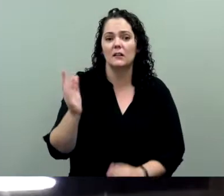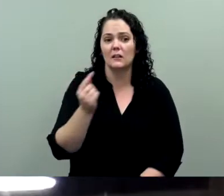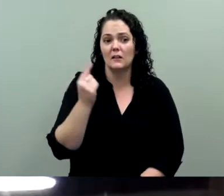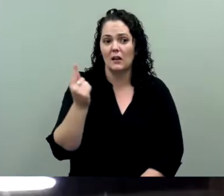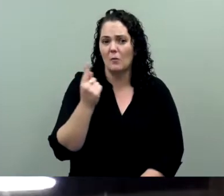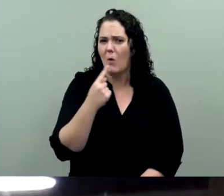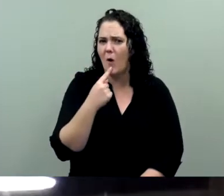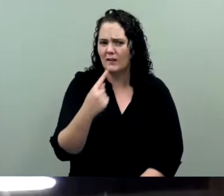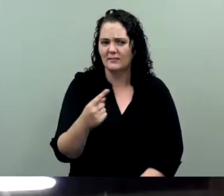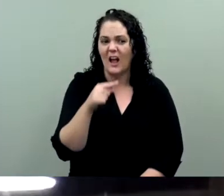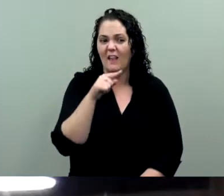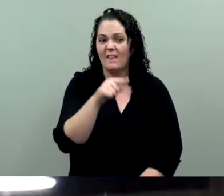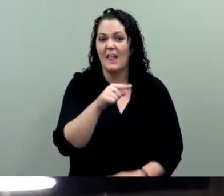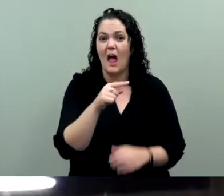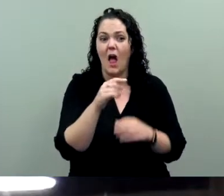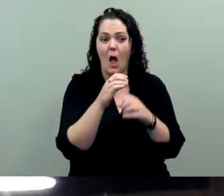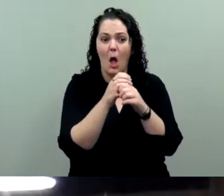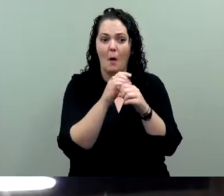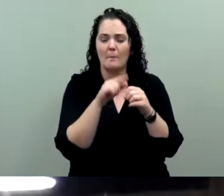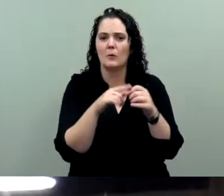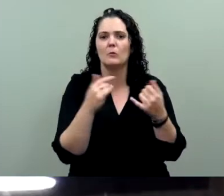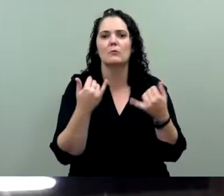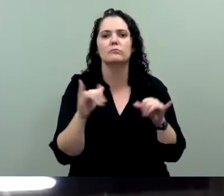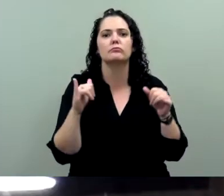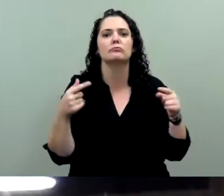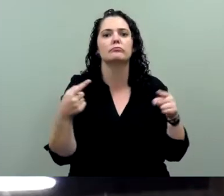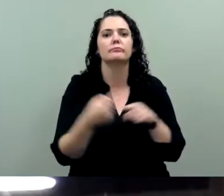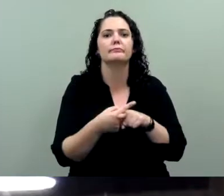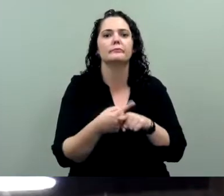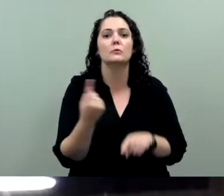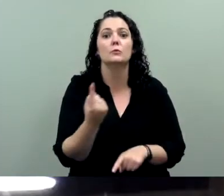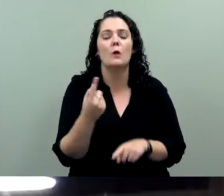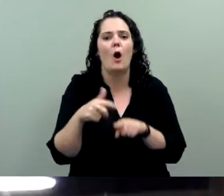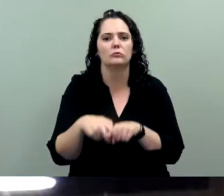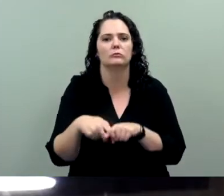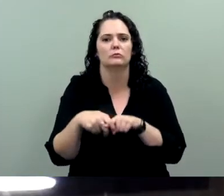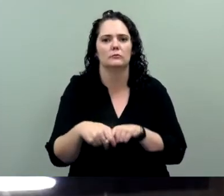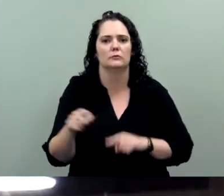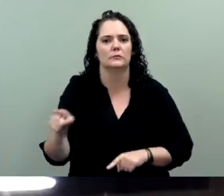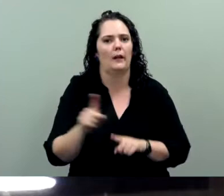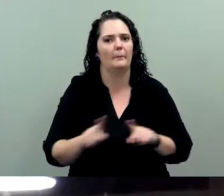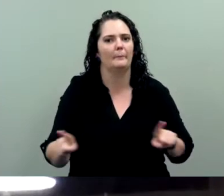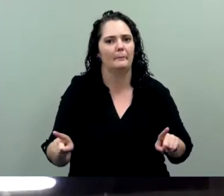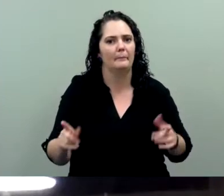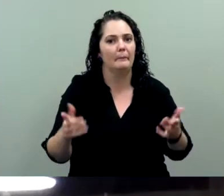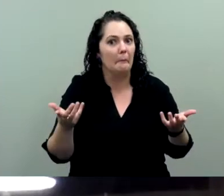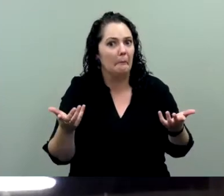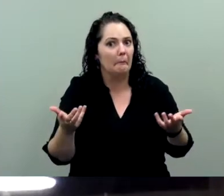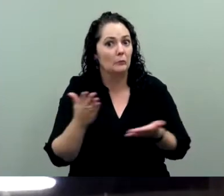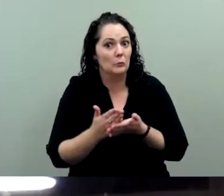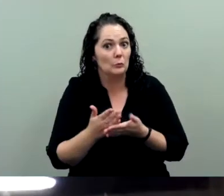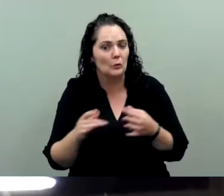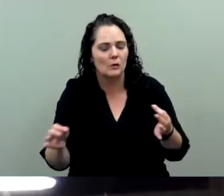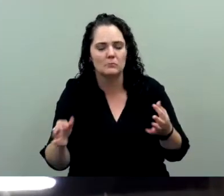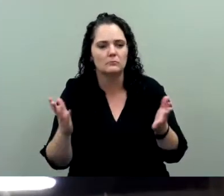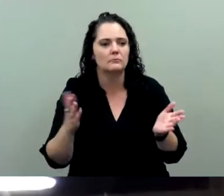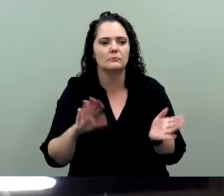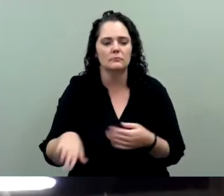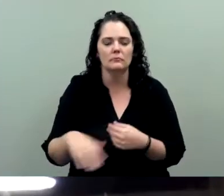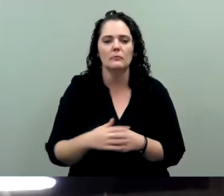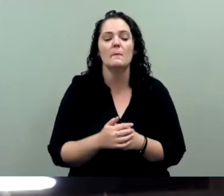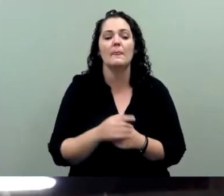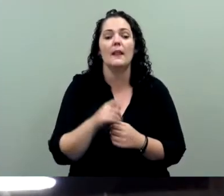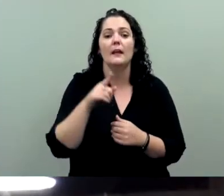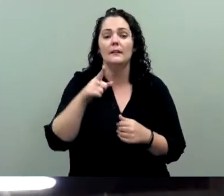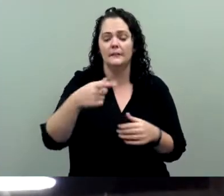really toxic to horses. But I don't know if that's true or not. Maybe any horse owners out there can comment. And then you want to add about